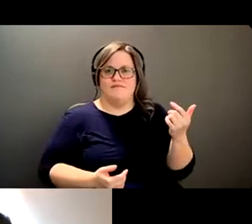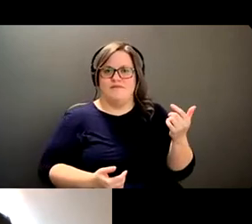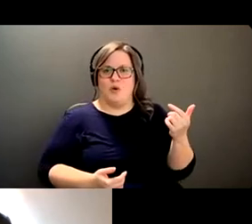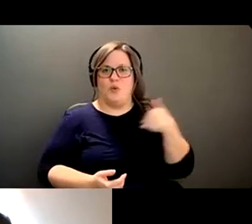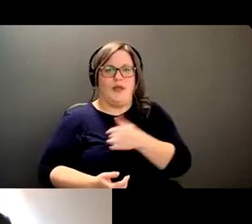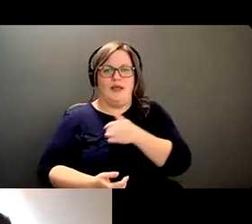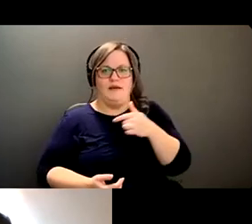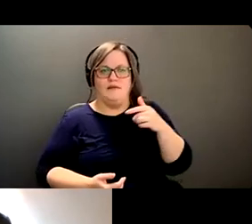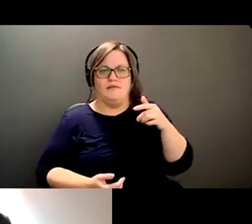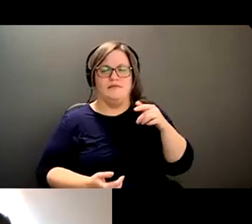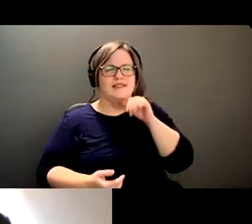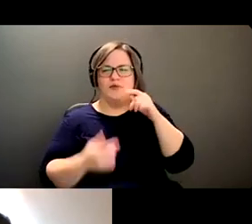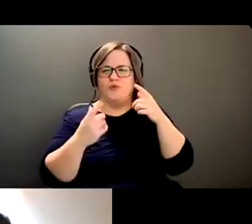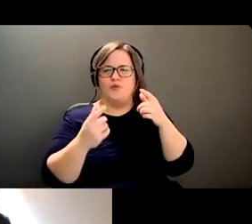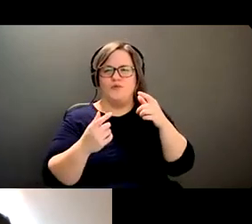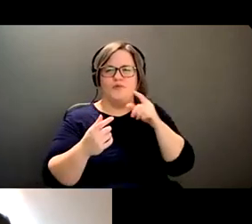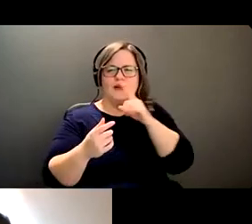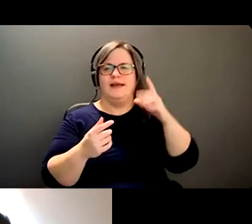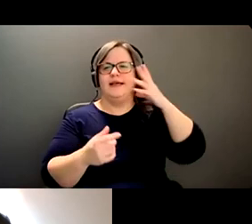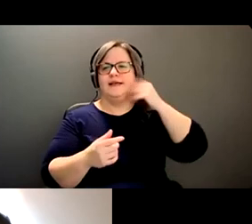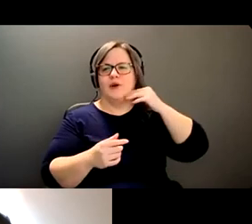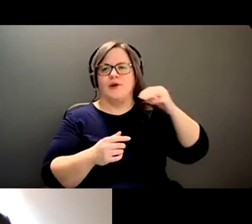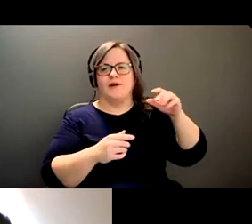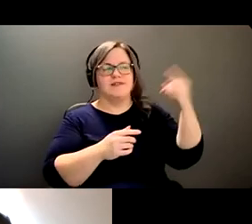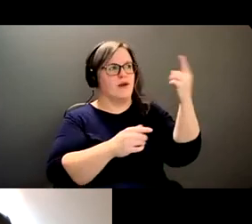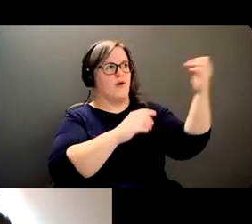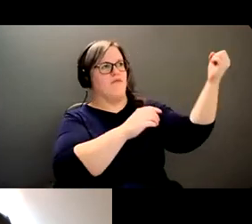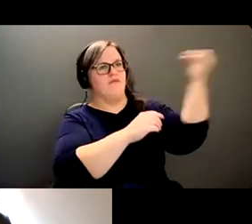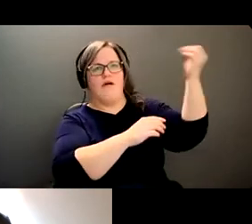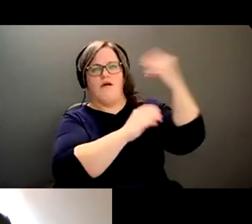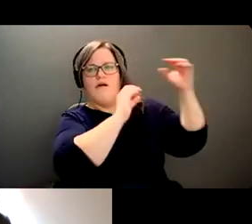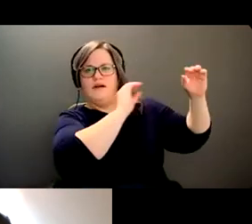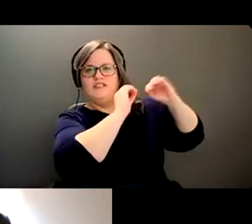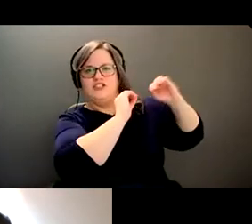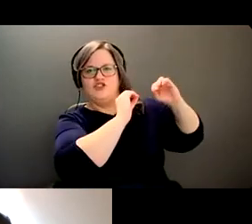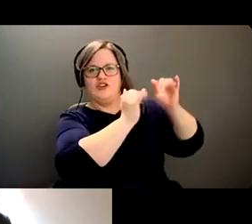on our end. It was kind of just like being tossed into it. And, you know,